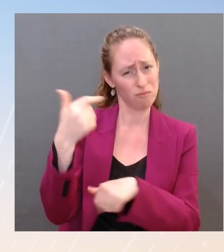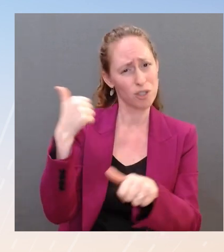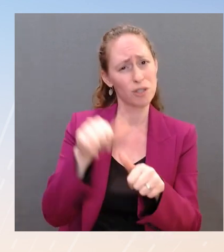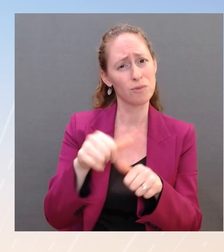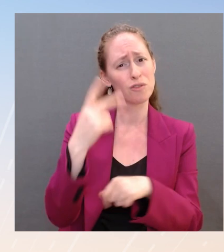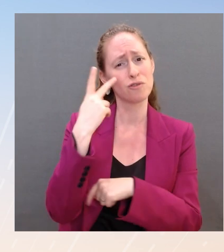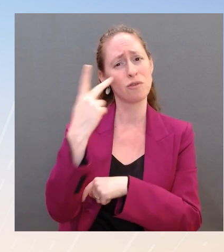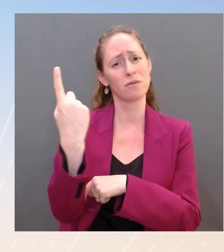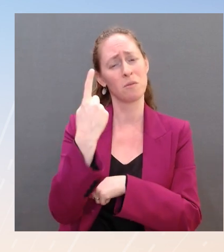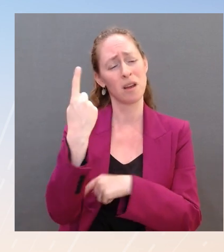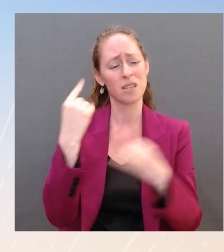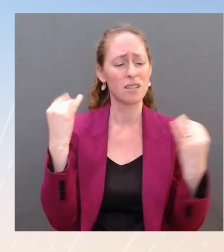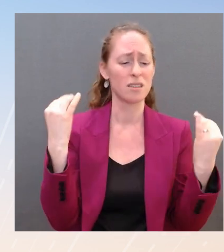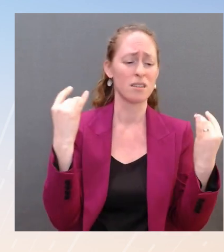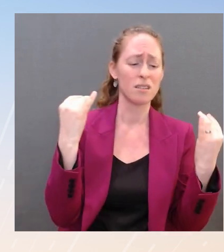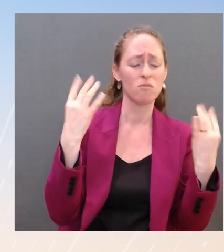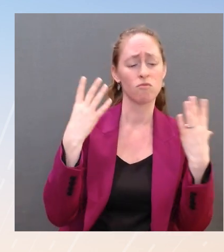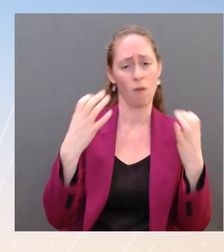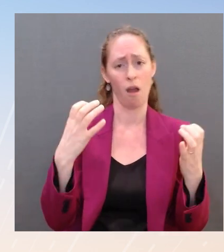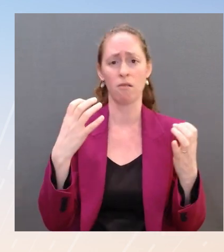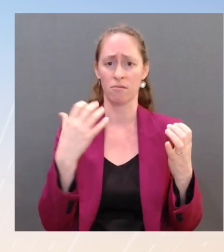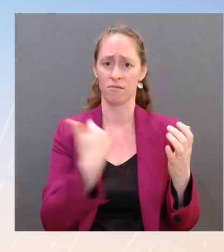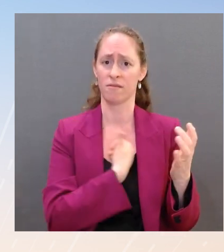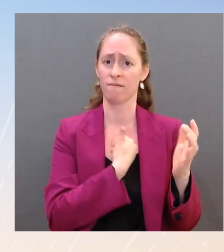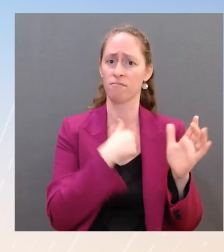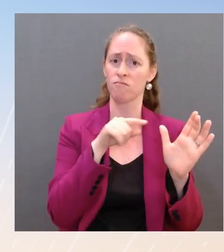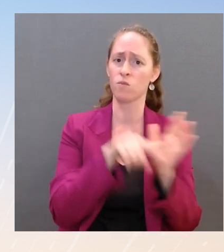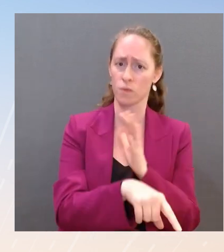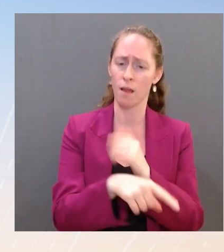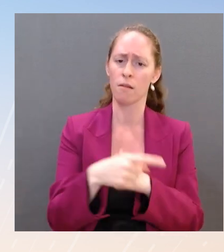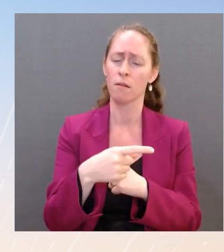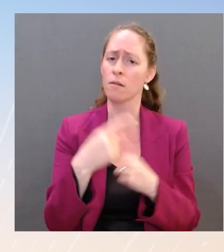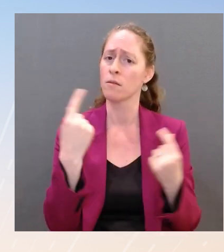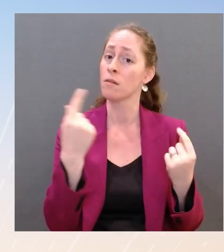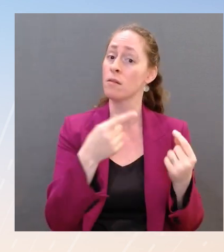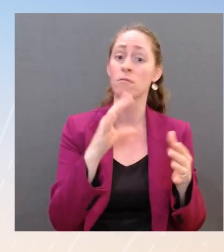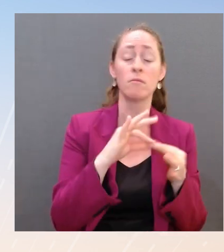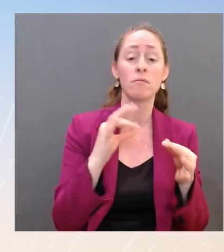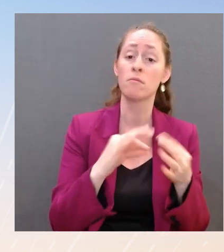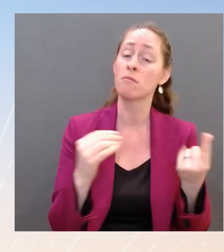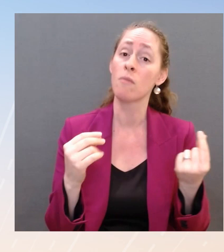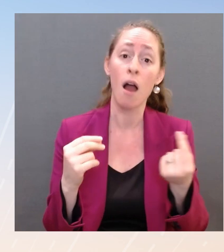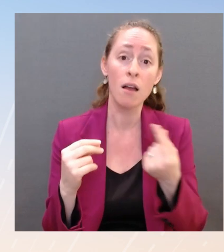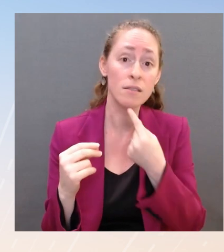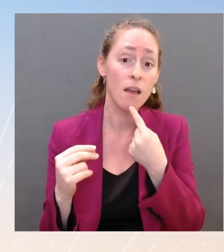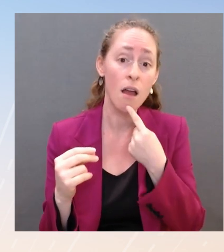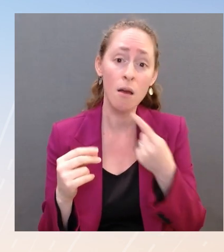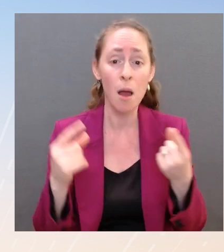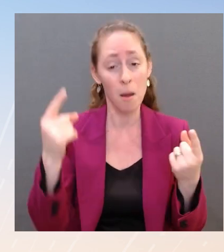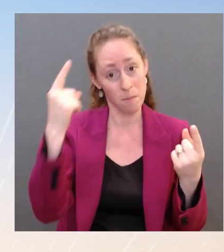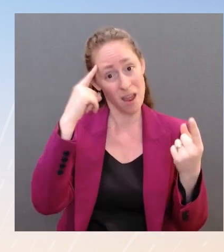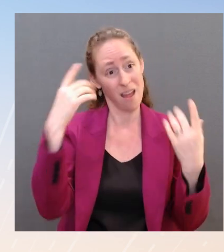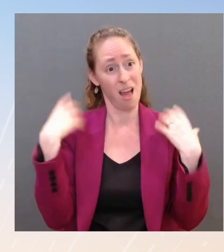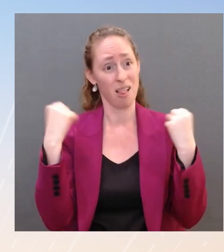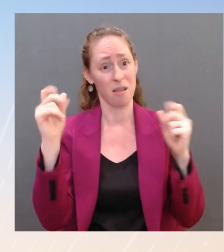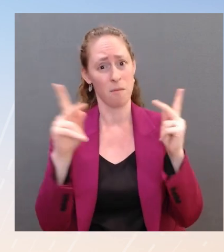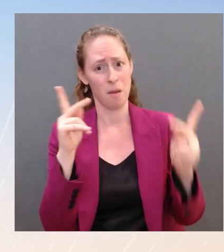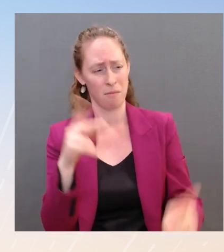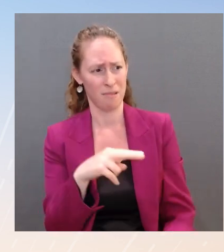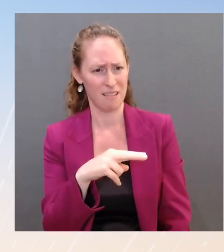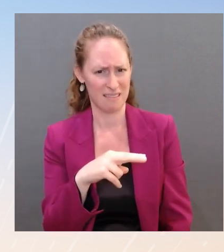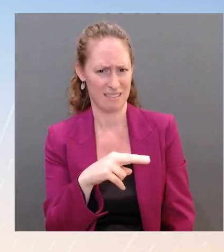an alien concept. We have to normalize it." Well, today we're here to